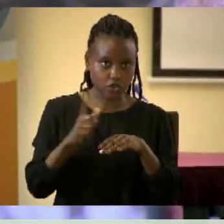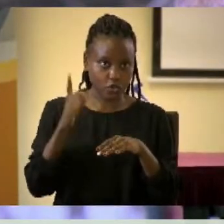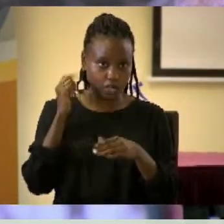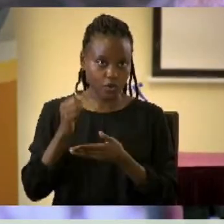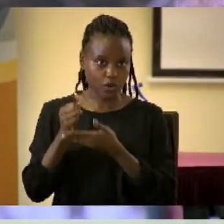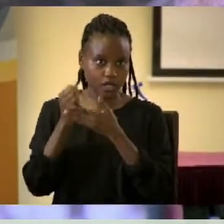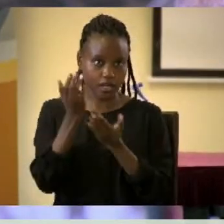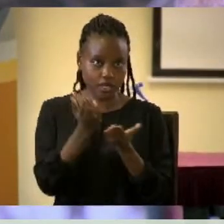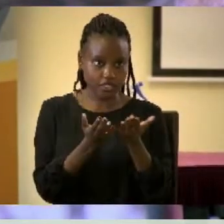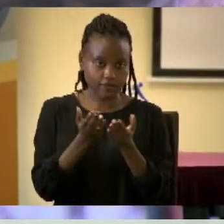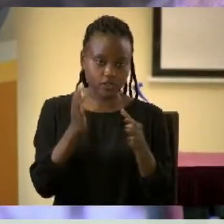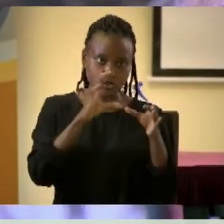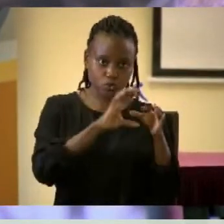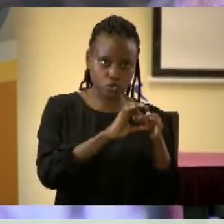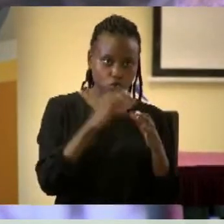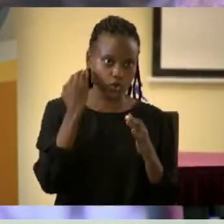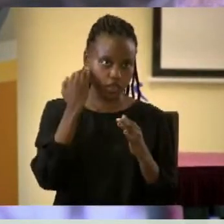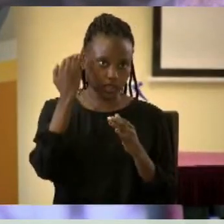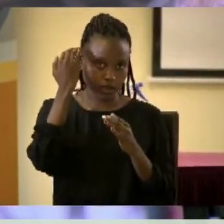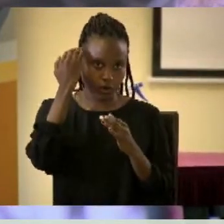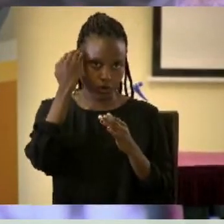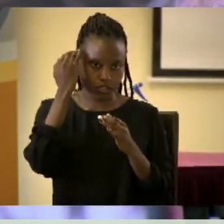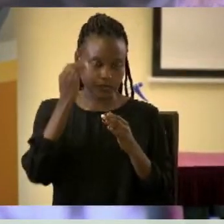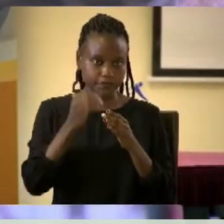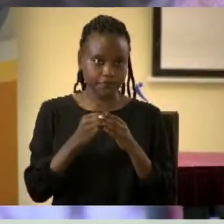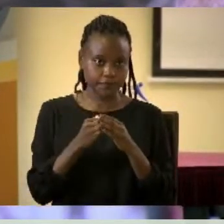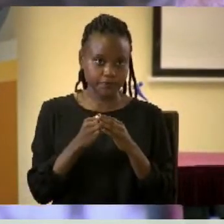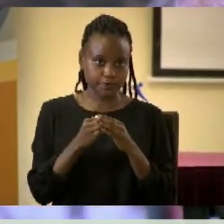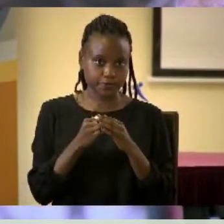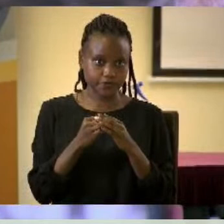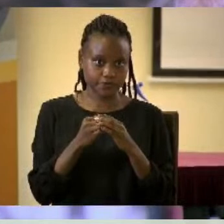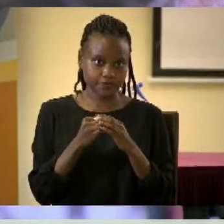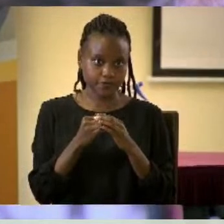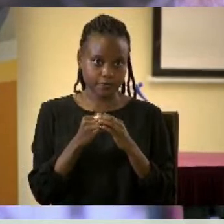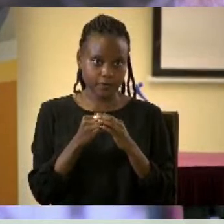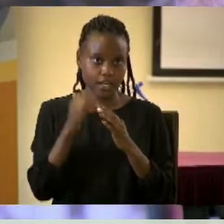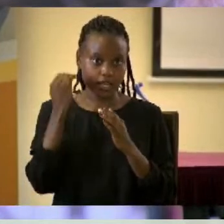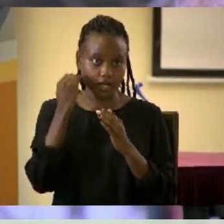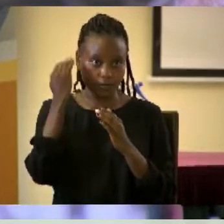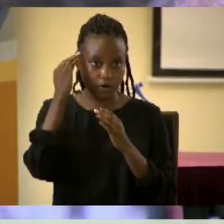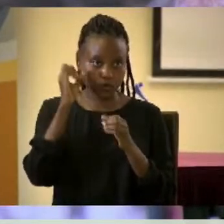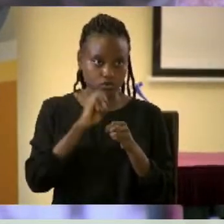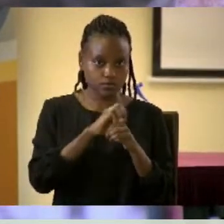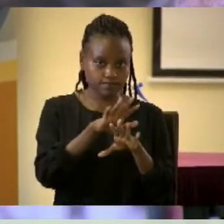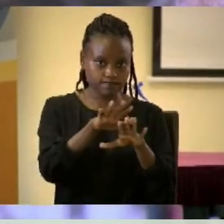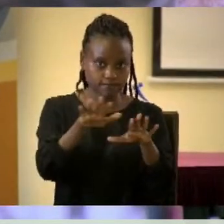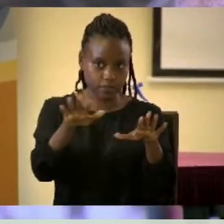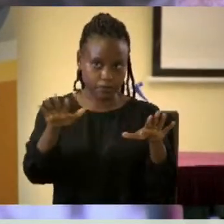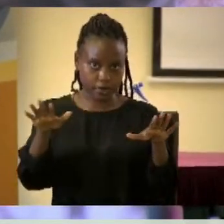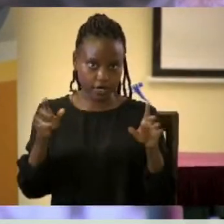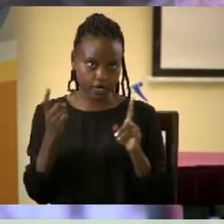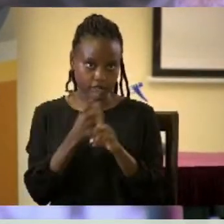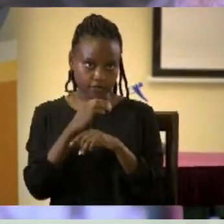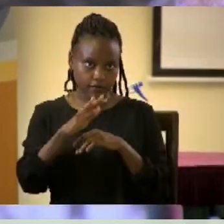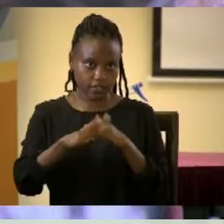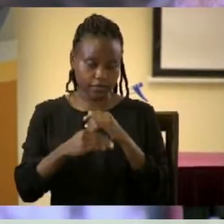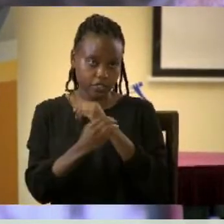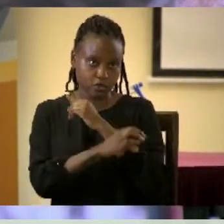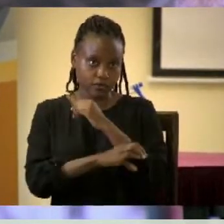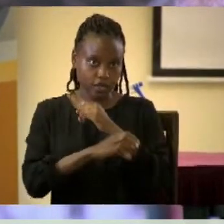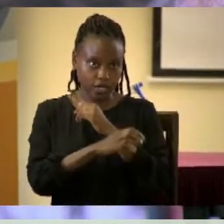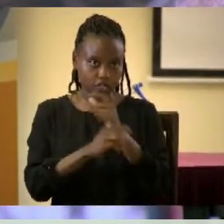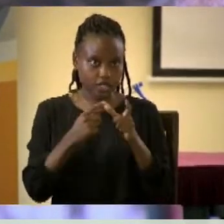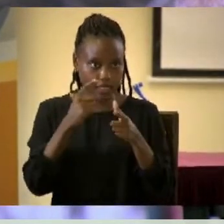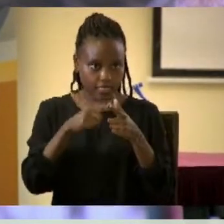Service to join the court users committees in our courts spread around the country, and so that they